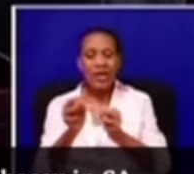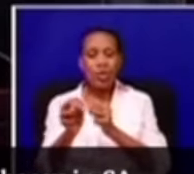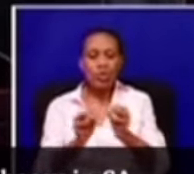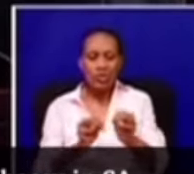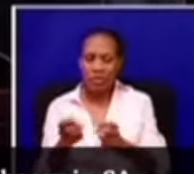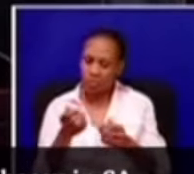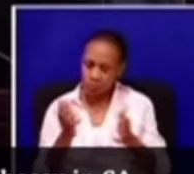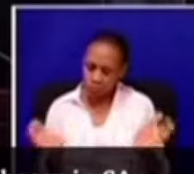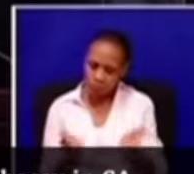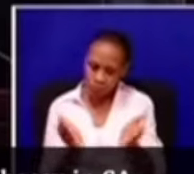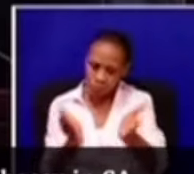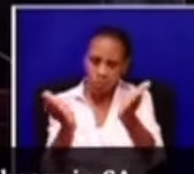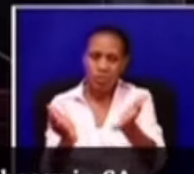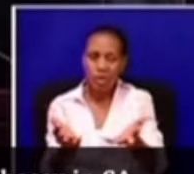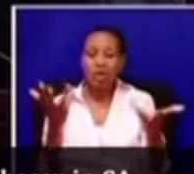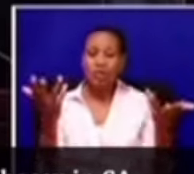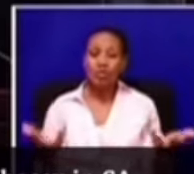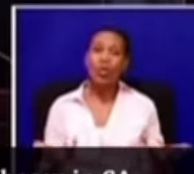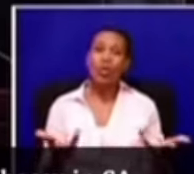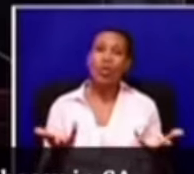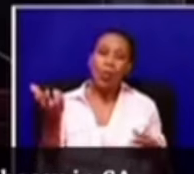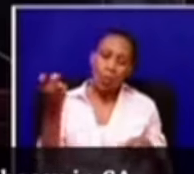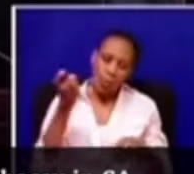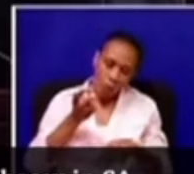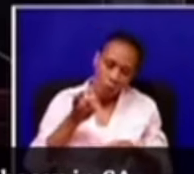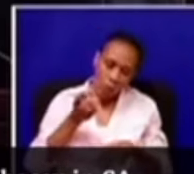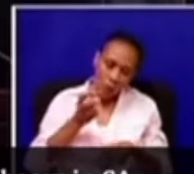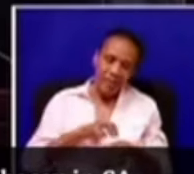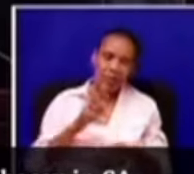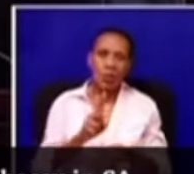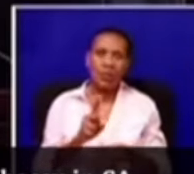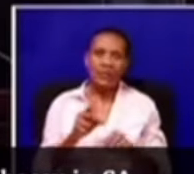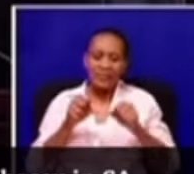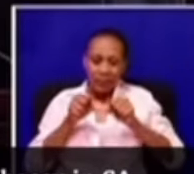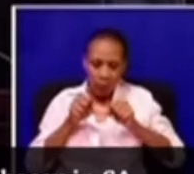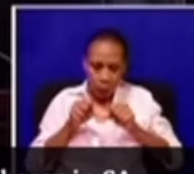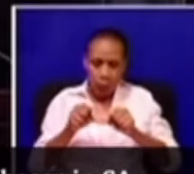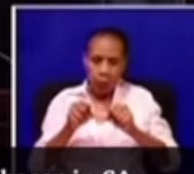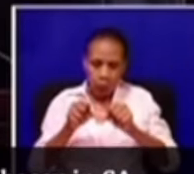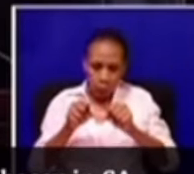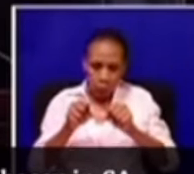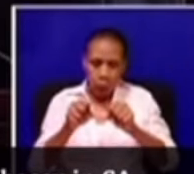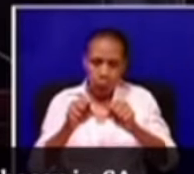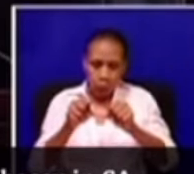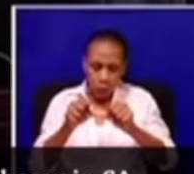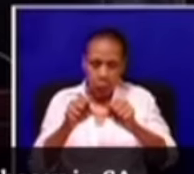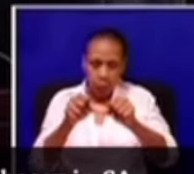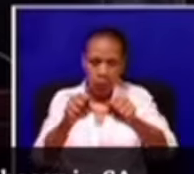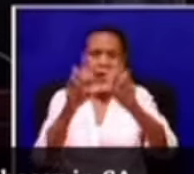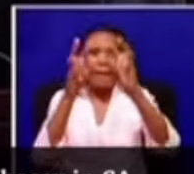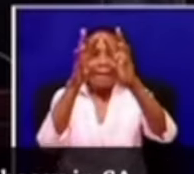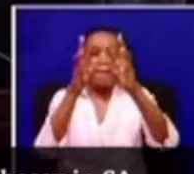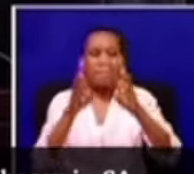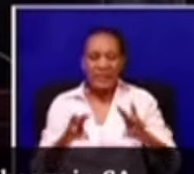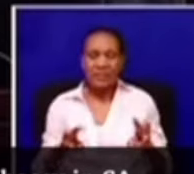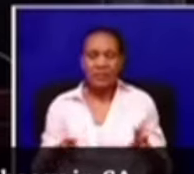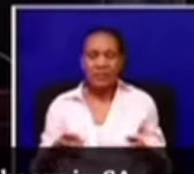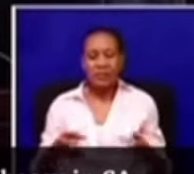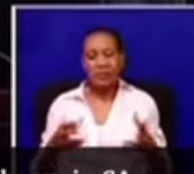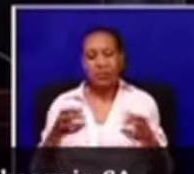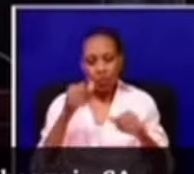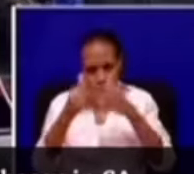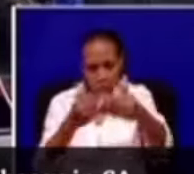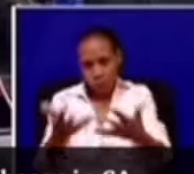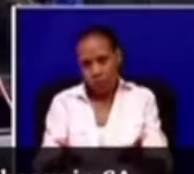whose outcome must be a just sustainable and lasting peace tina from the call